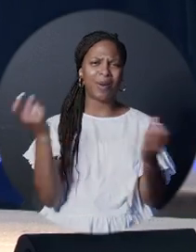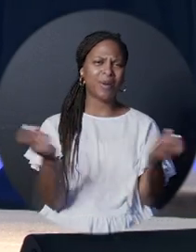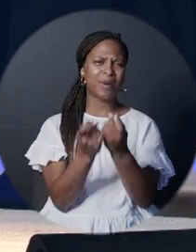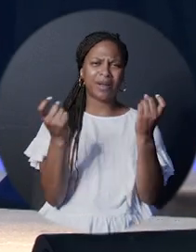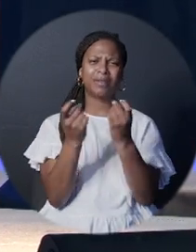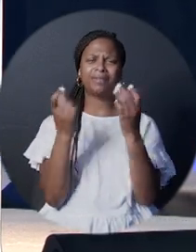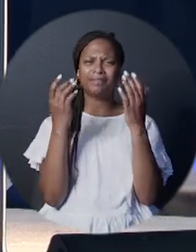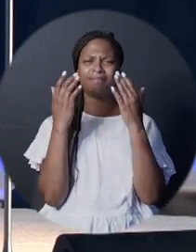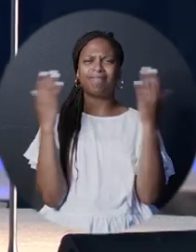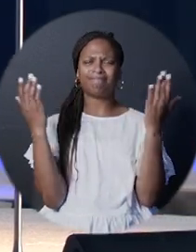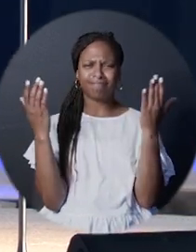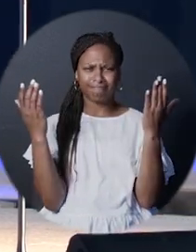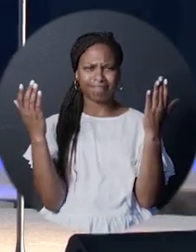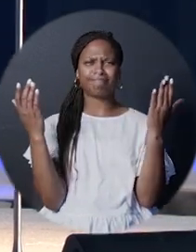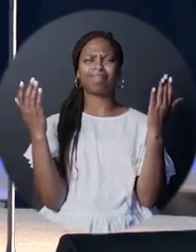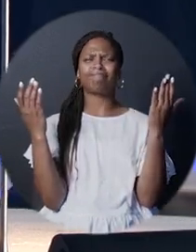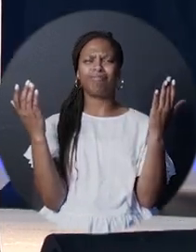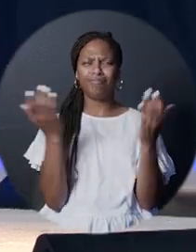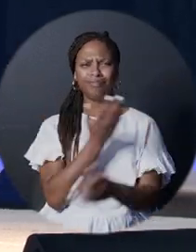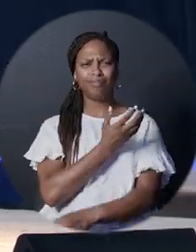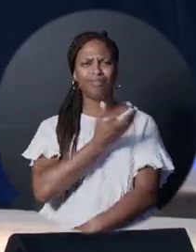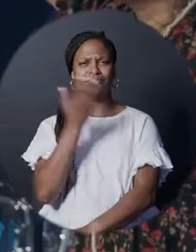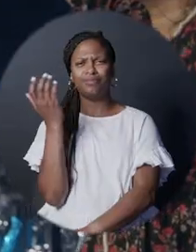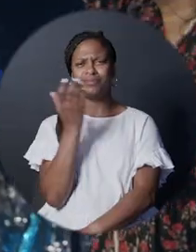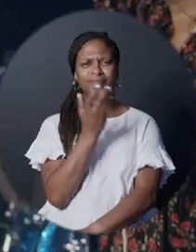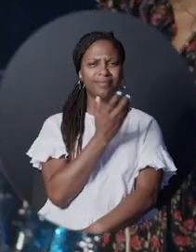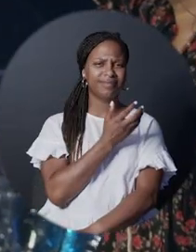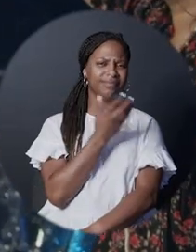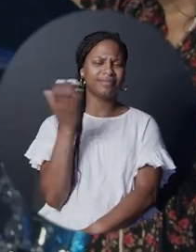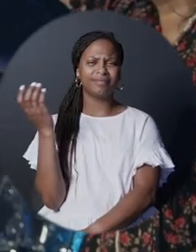Hallelujah. Hallelujah.